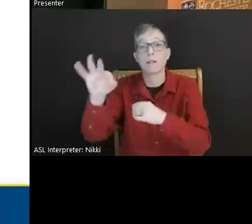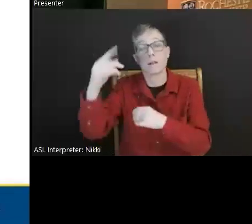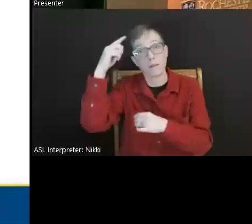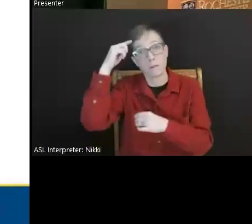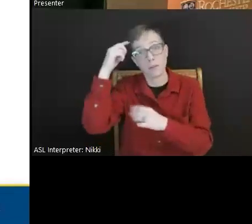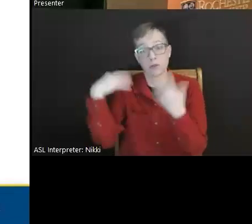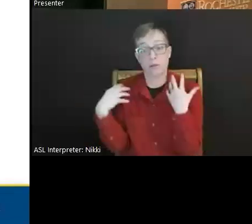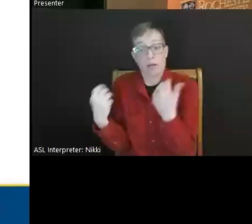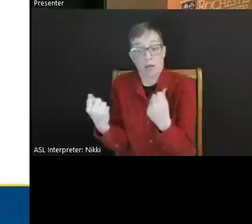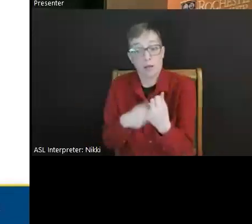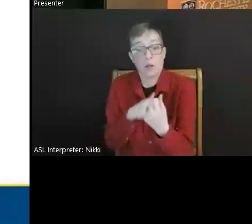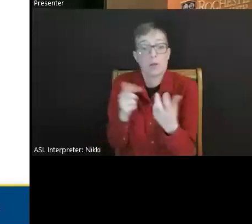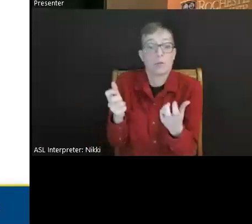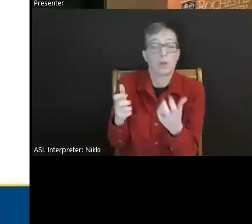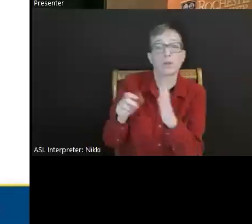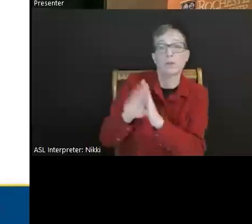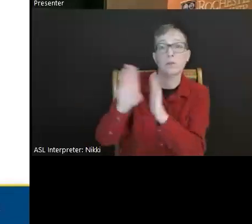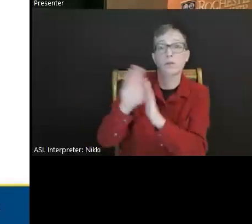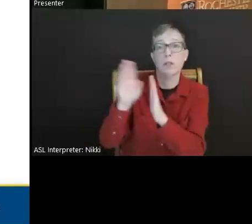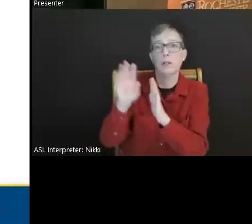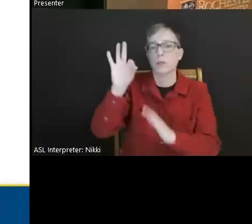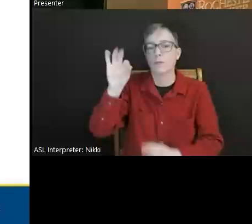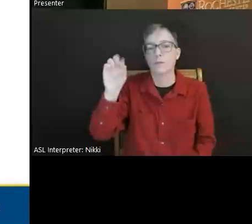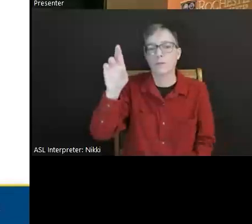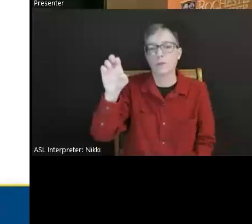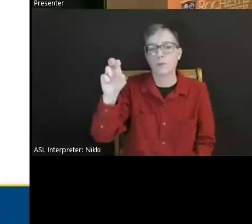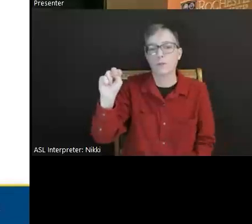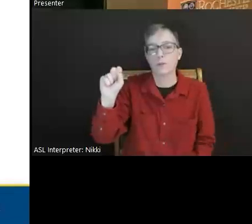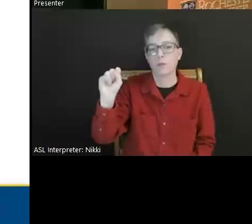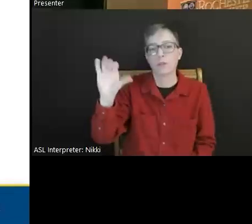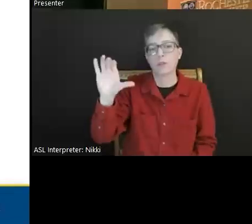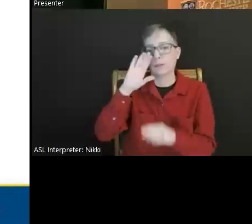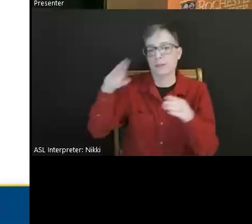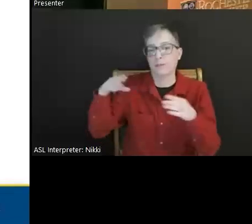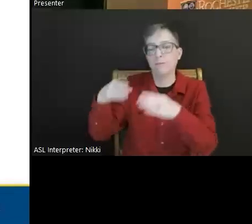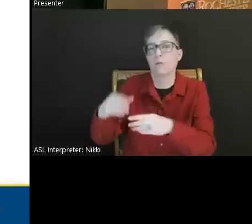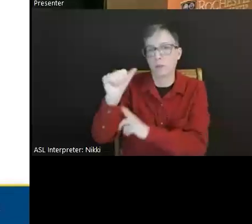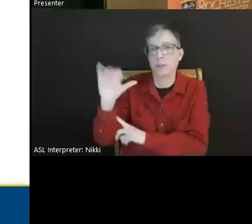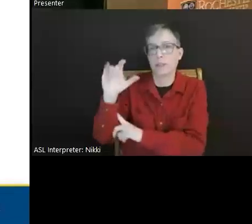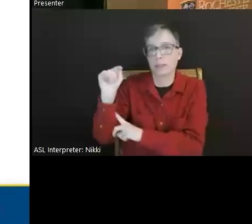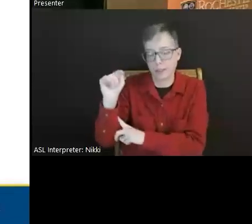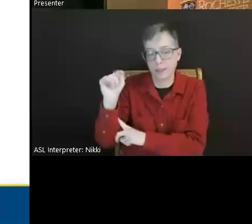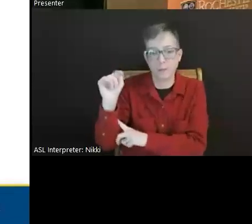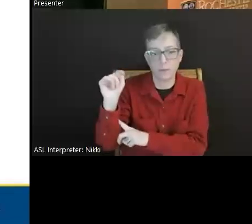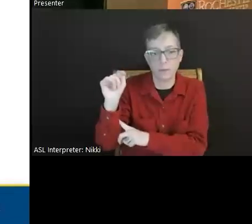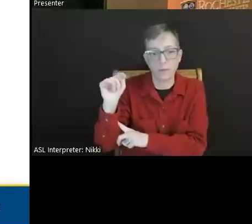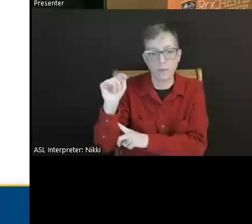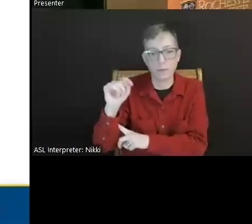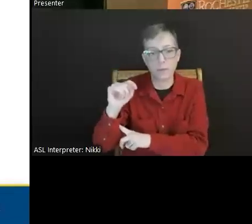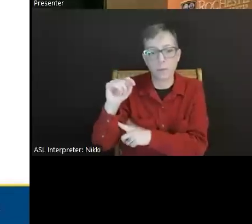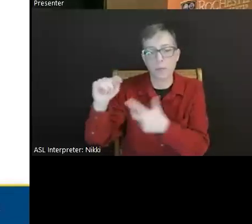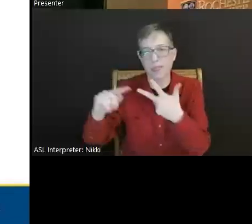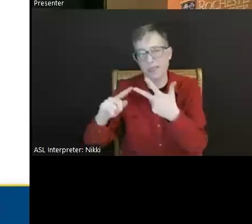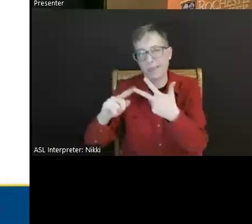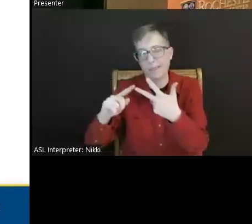oriented ACT for justice-involved patients. And our new forensic ACT